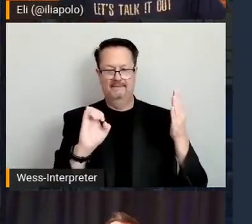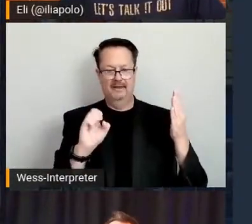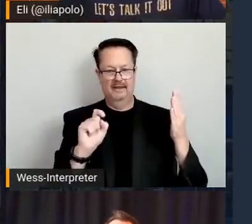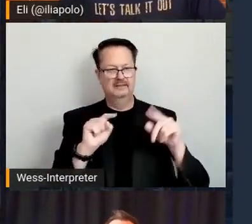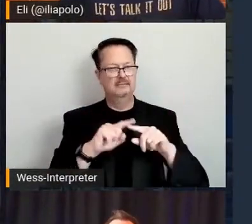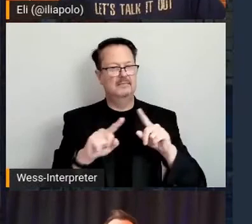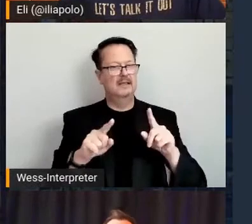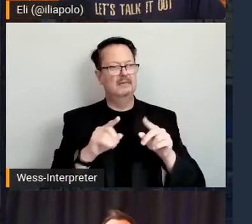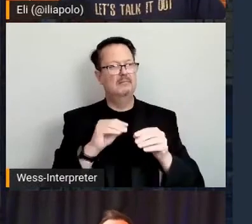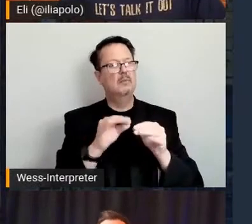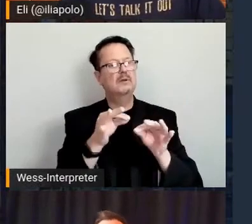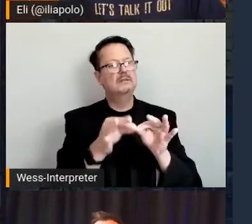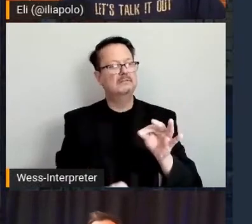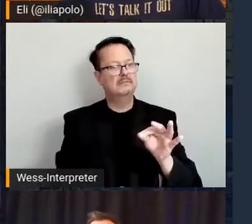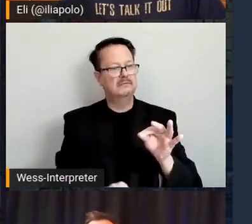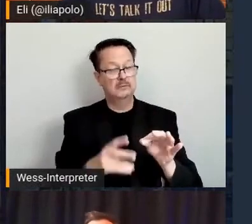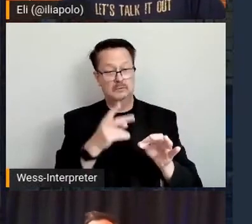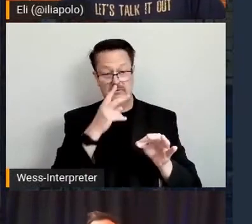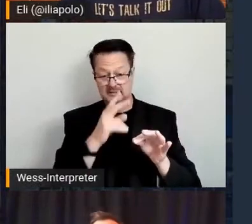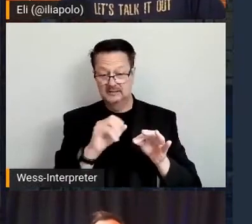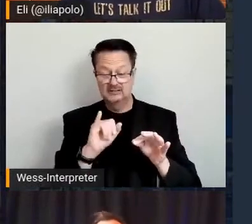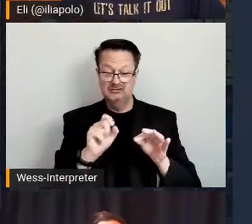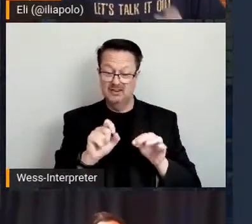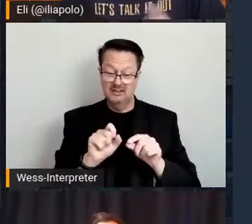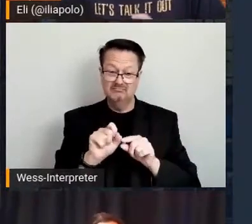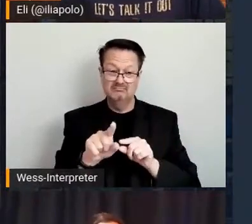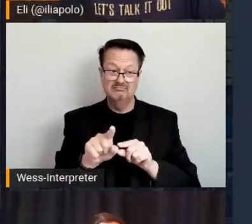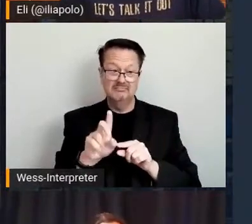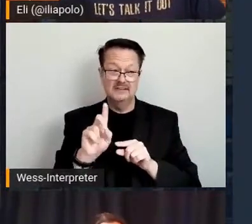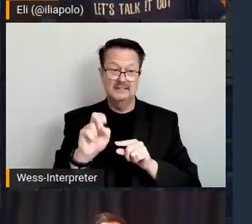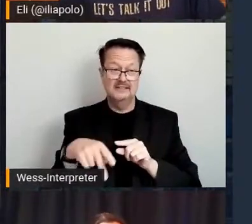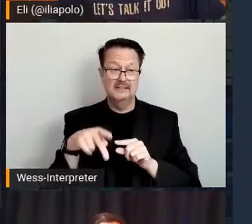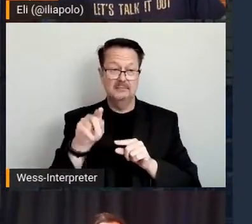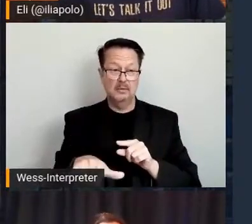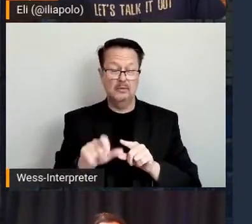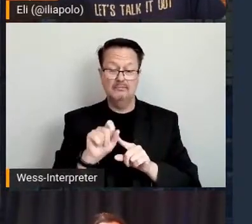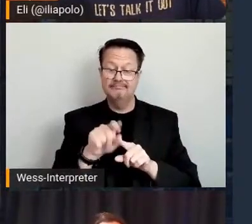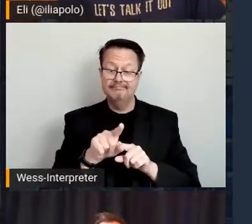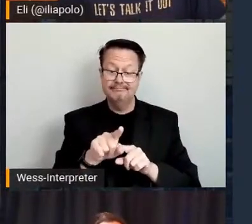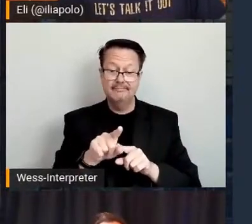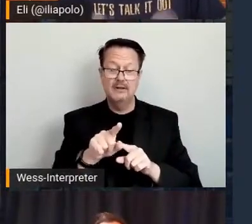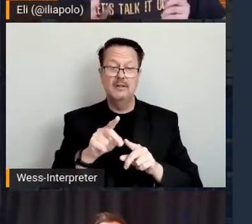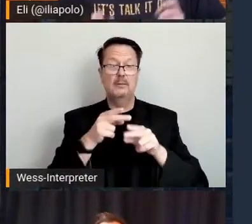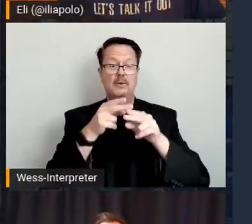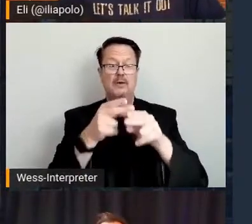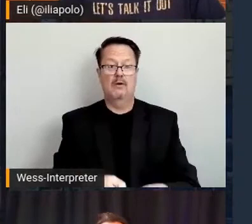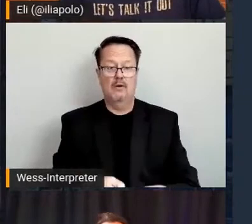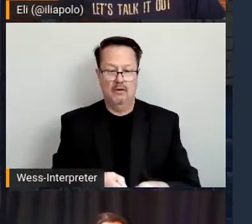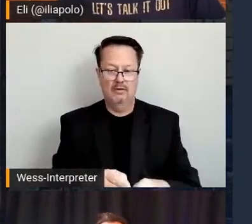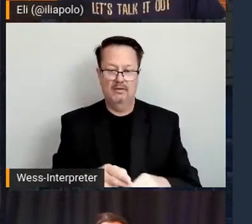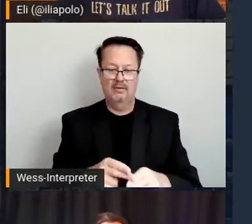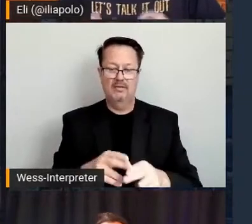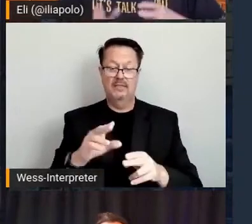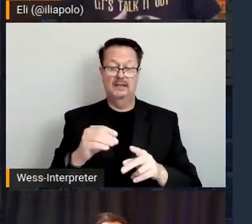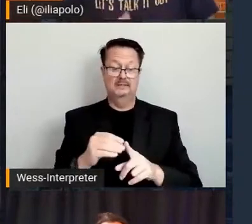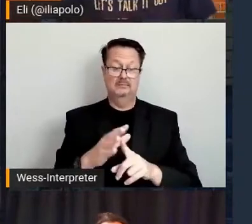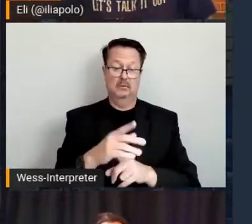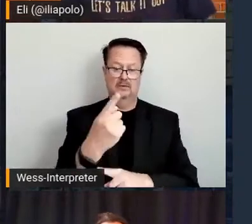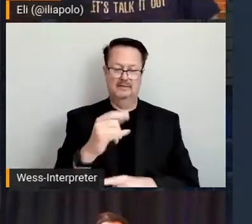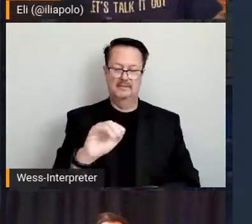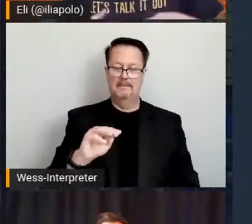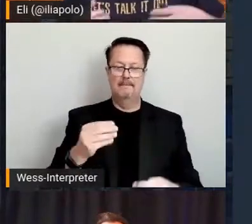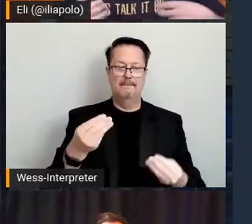that here, all we do is create a deployment, and then we call the expose via ingress method. That's it, right? And this